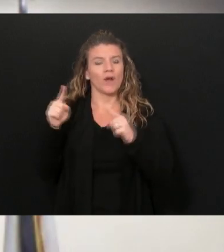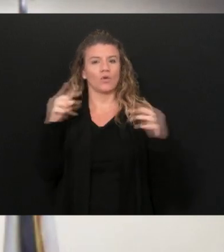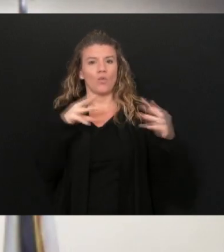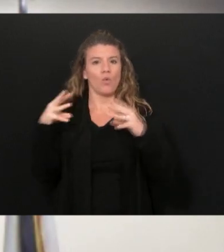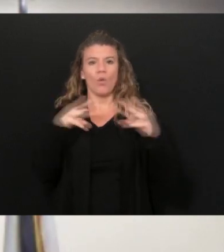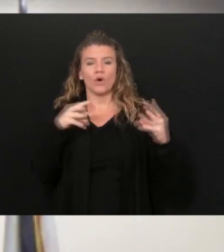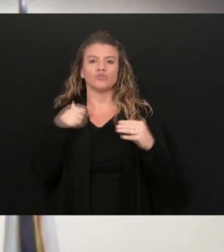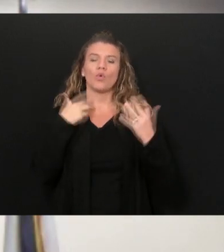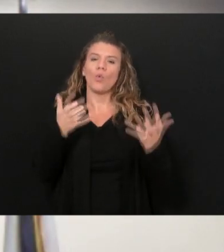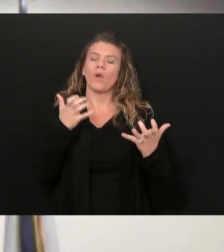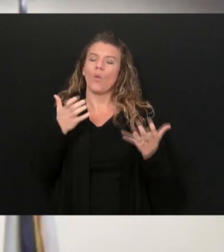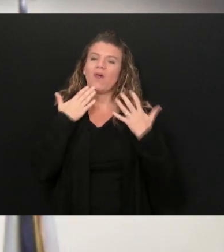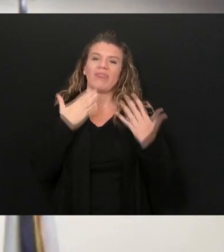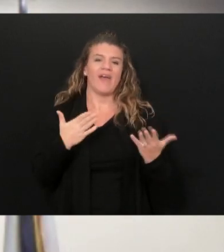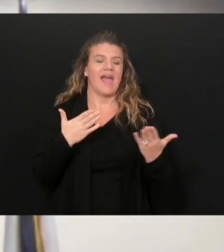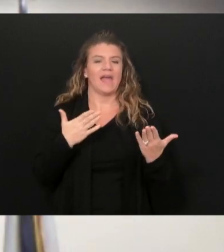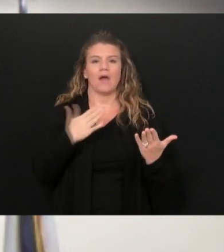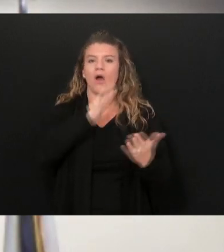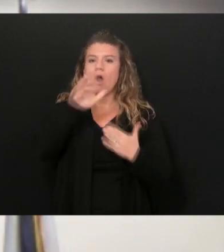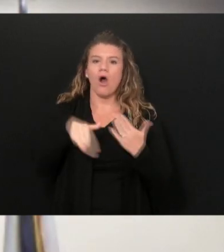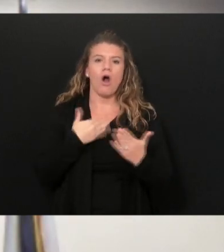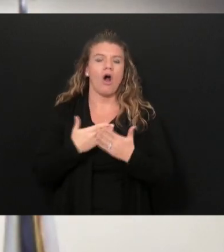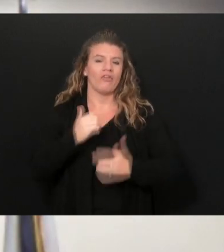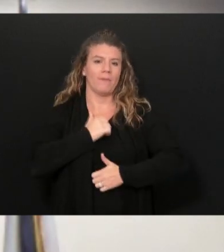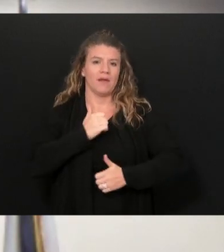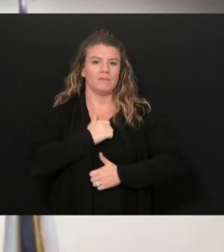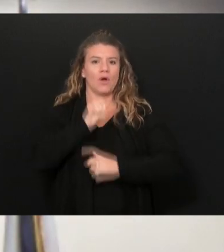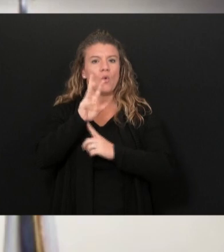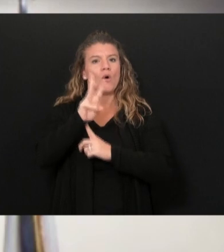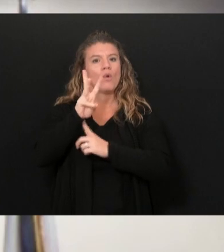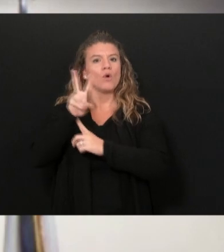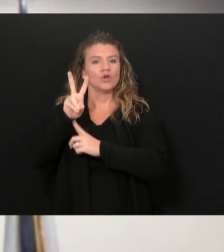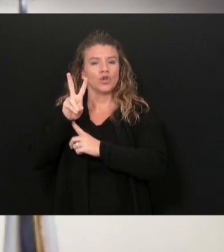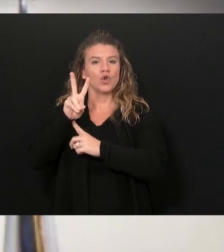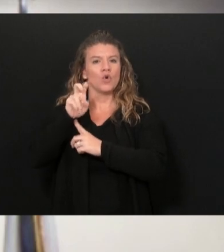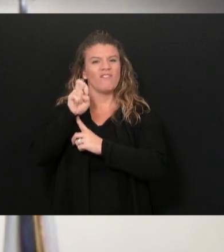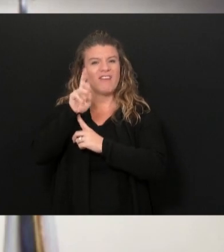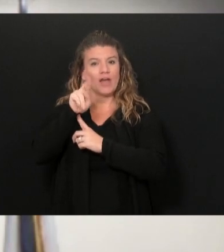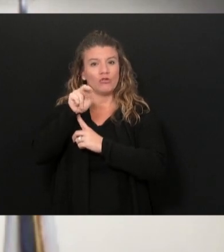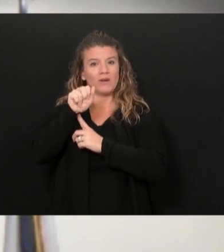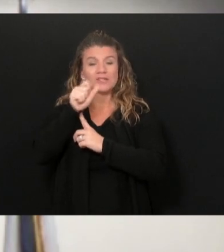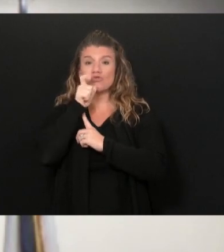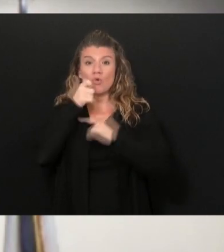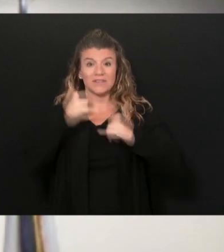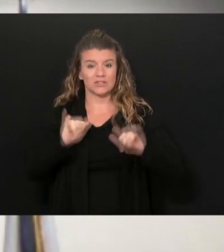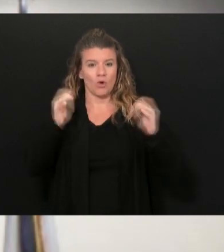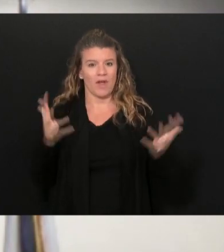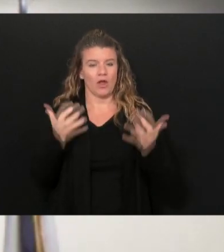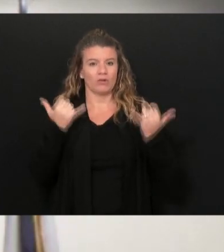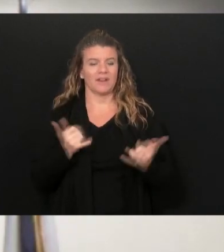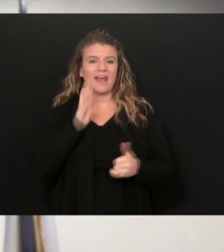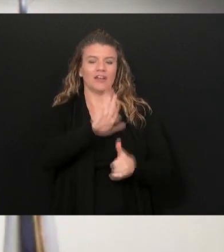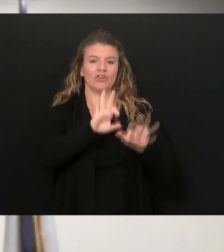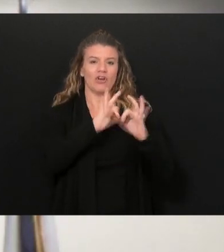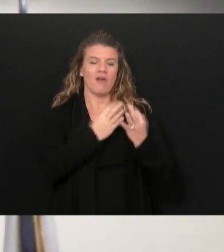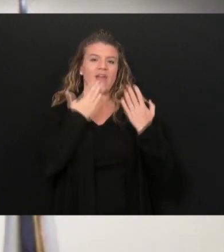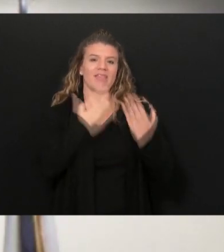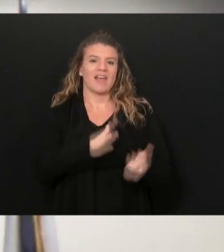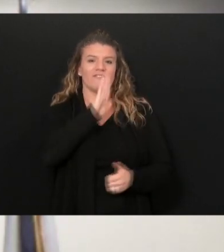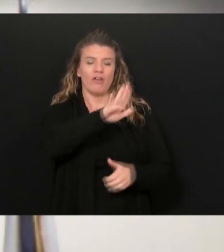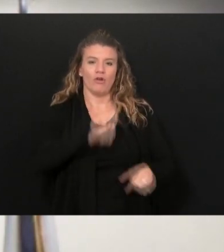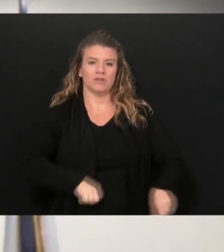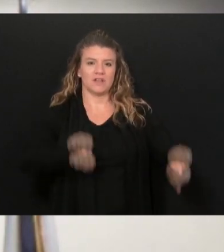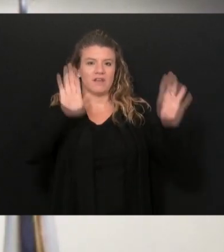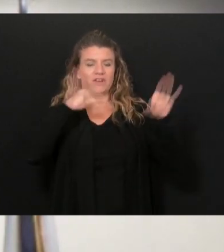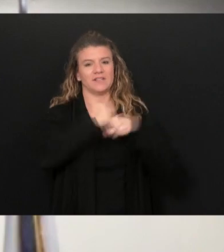So we want to thank all those military World War II veterans who are still with us today. and their families and thank them for the sacrifices